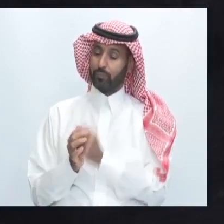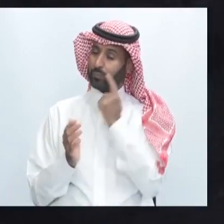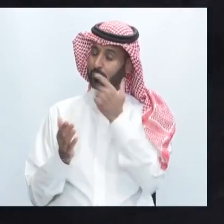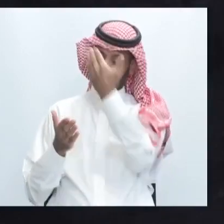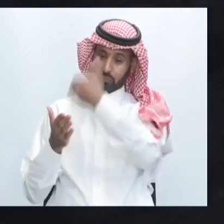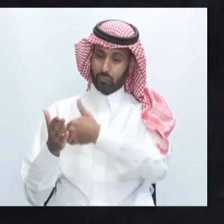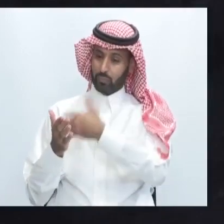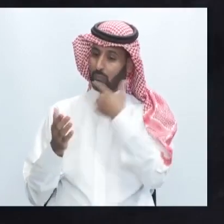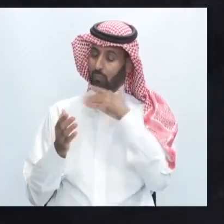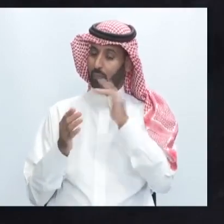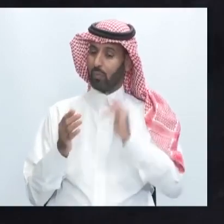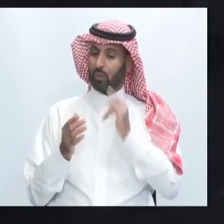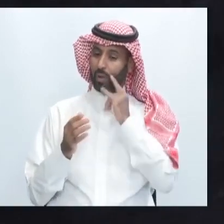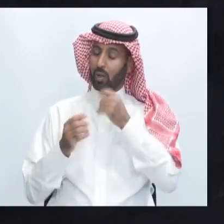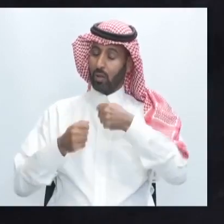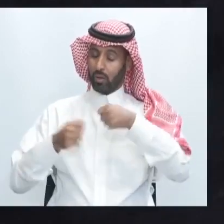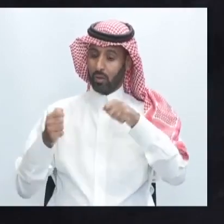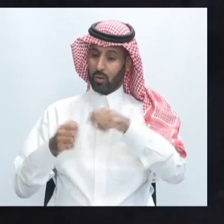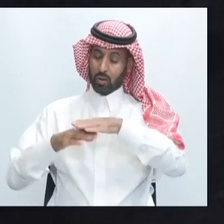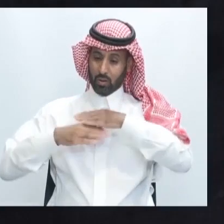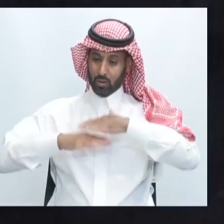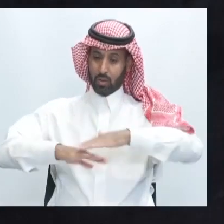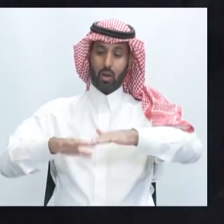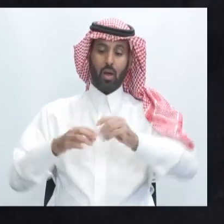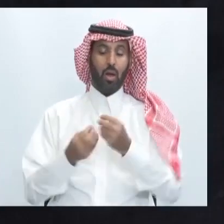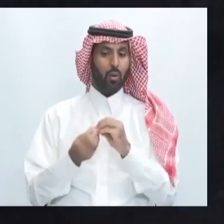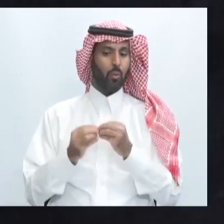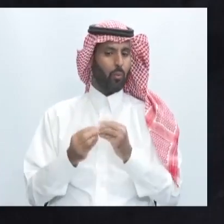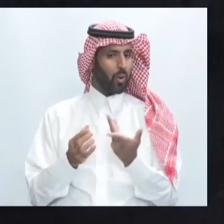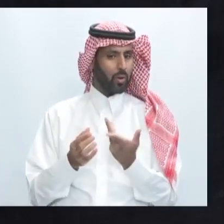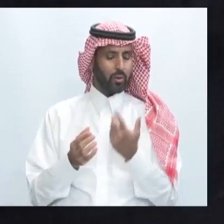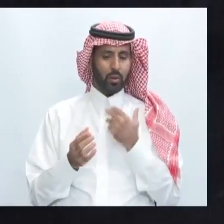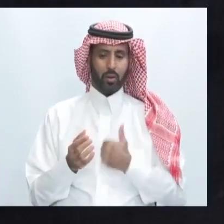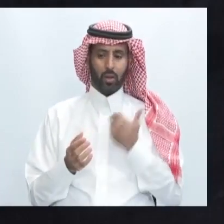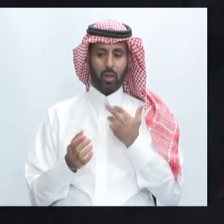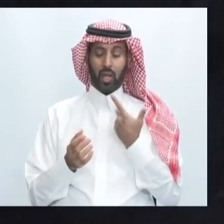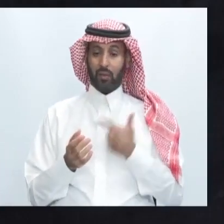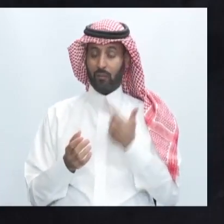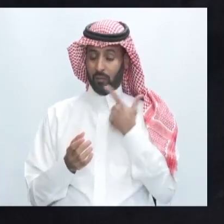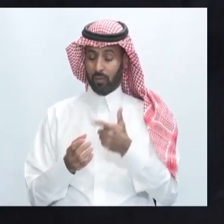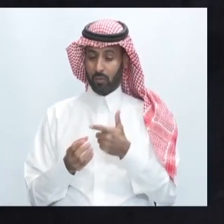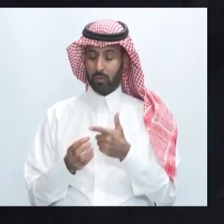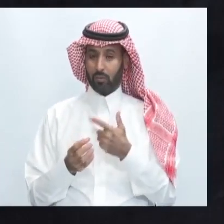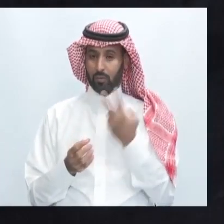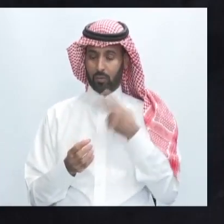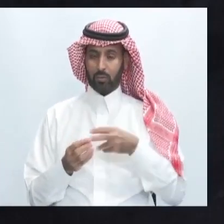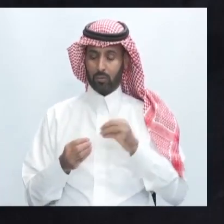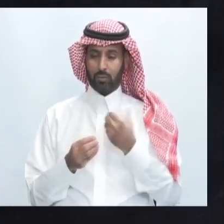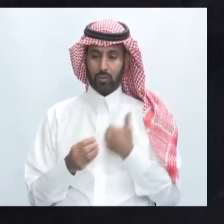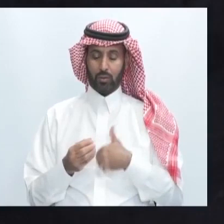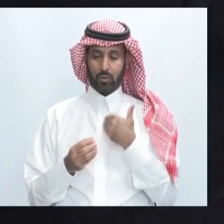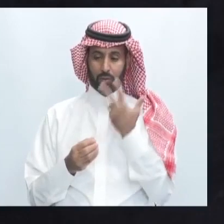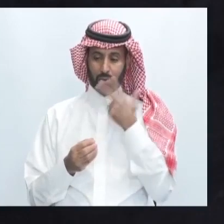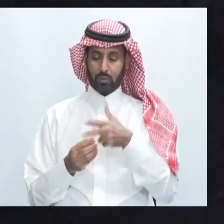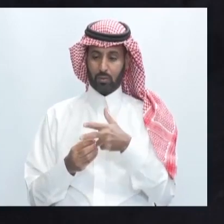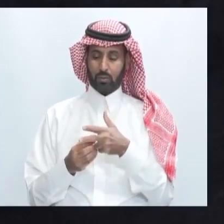walls, are the furniture, the carpet? And how does this color make you feel? How does this color make you feel? When you look